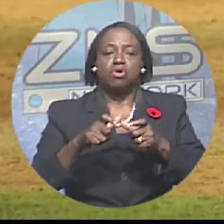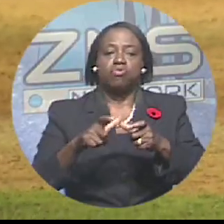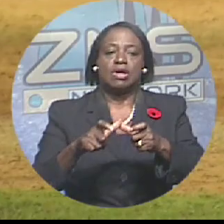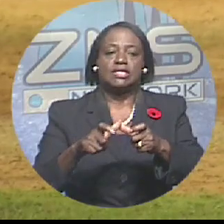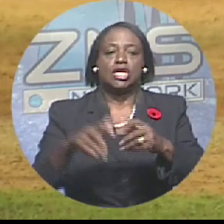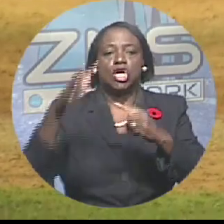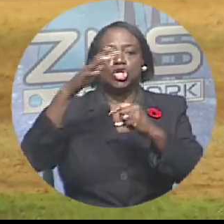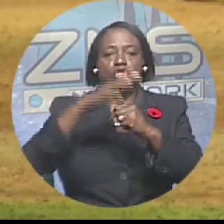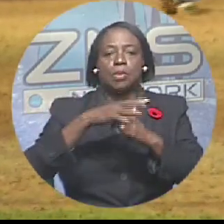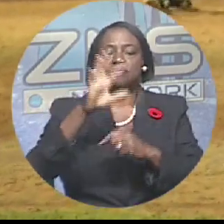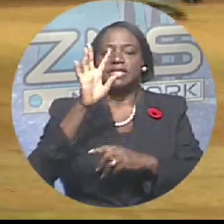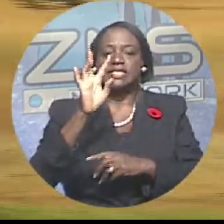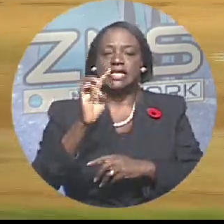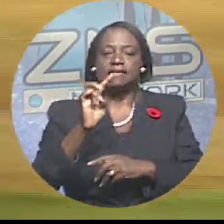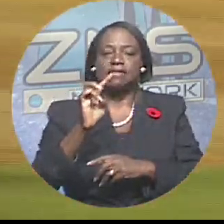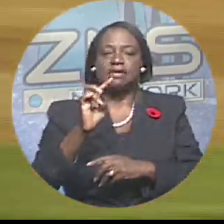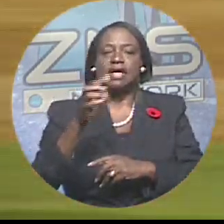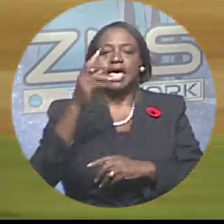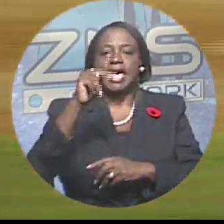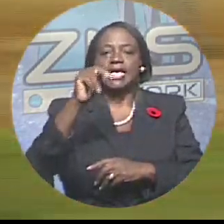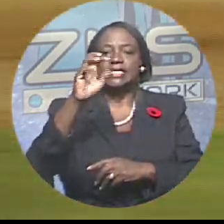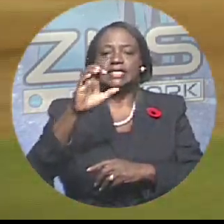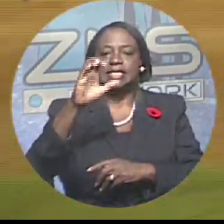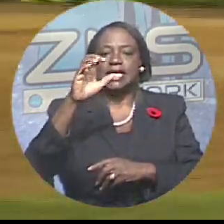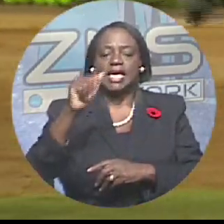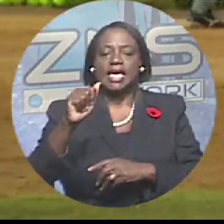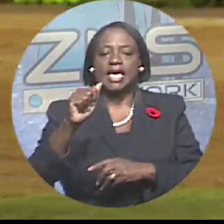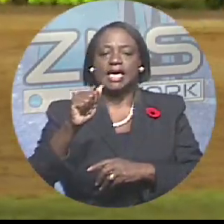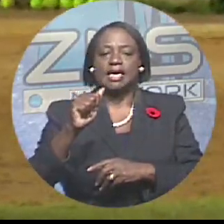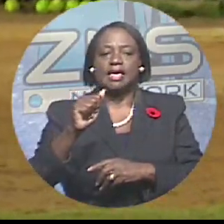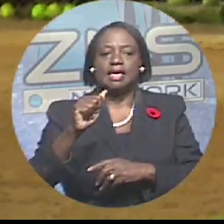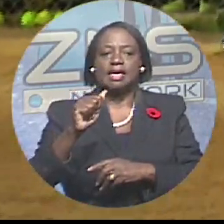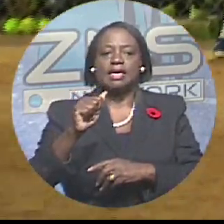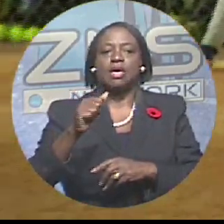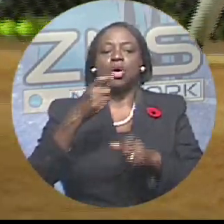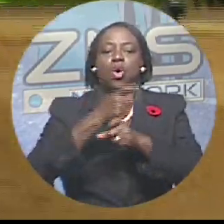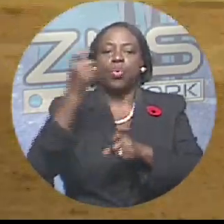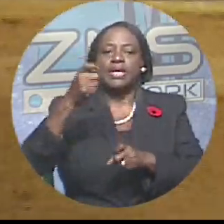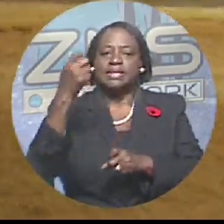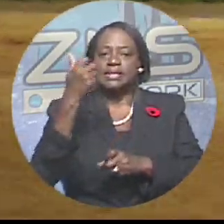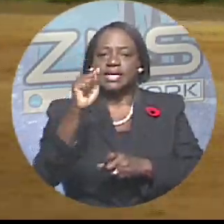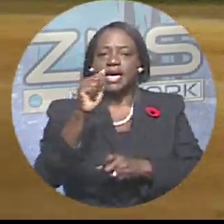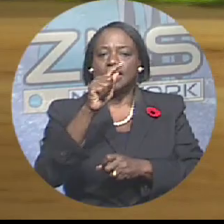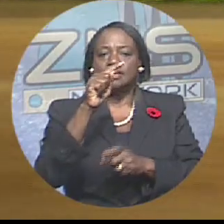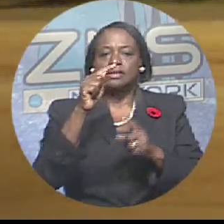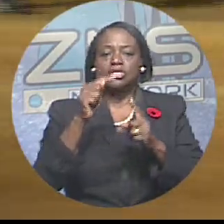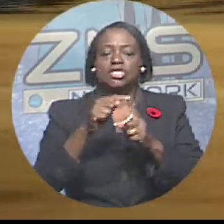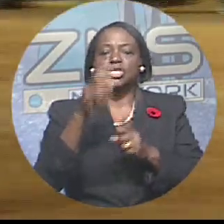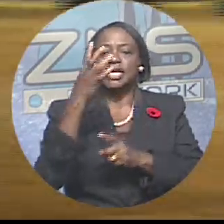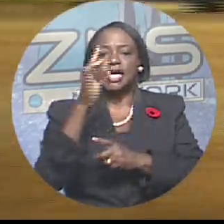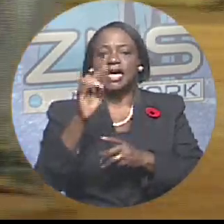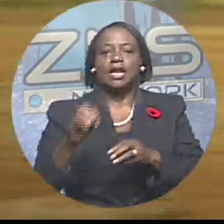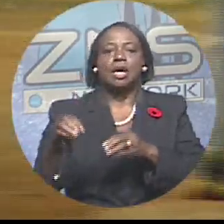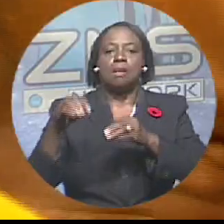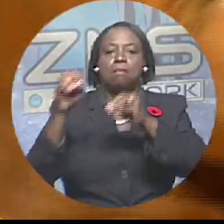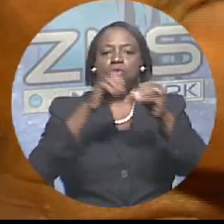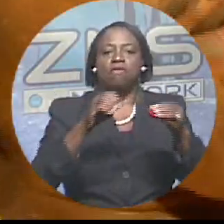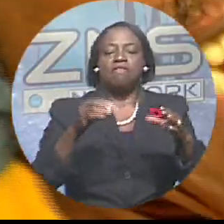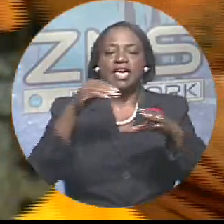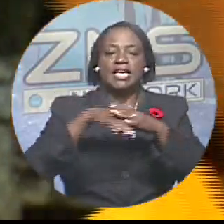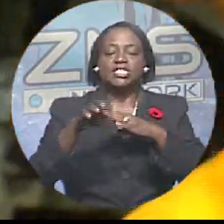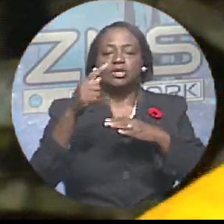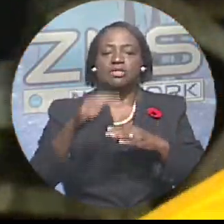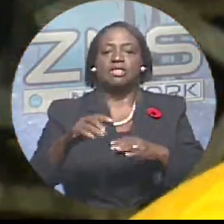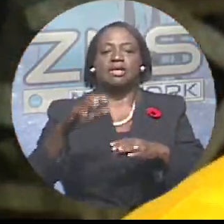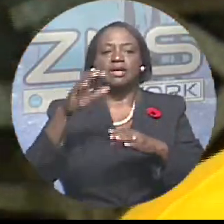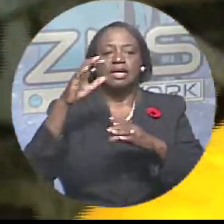in the top of the 7th, the Crusaders' defense would hold. NCAA wins 10-8 and move into the championship. Some people